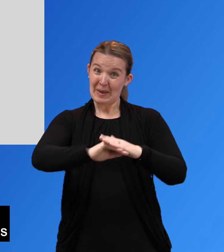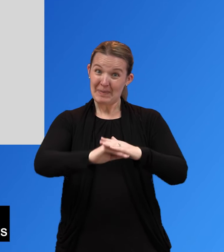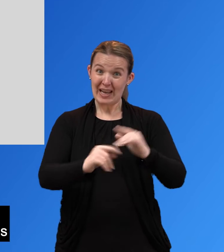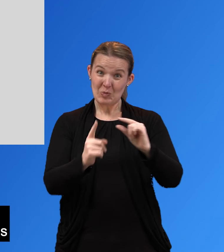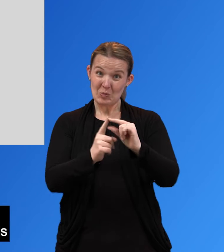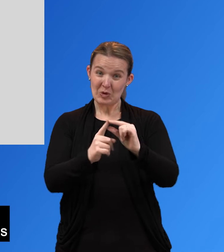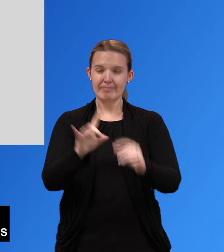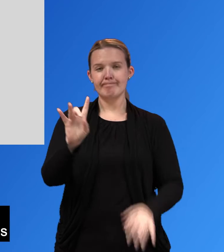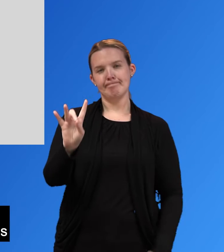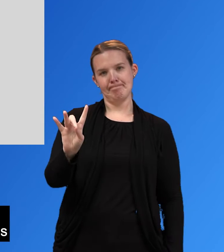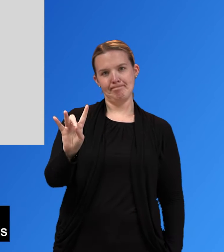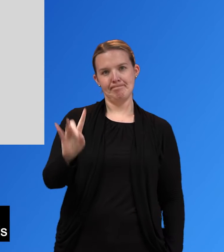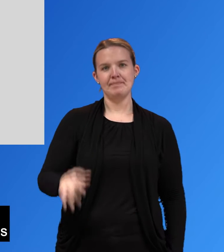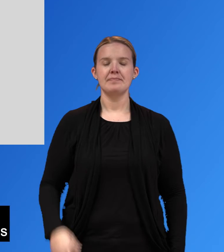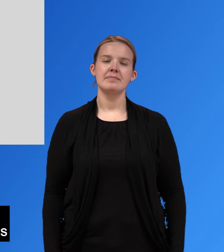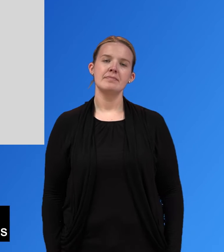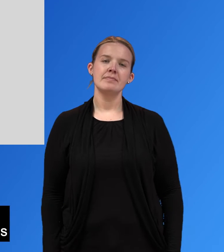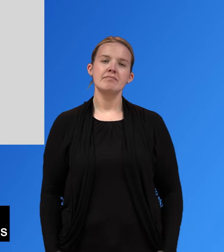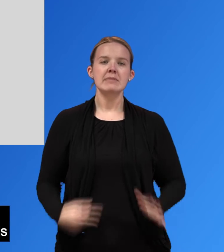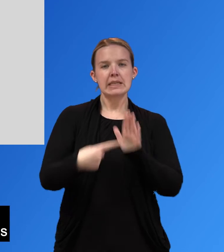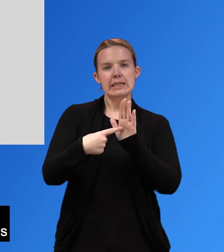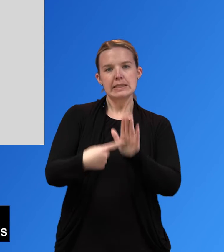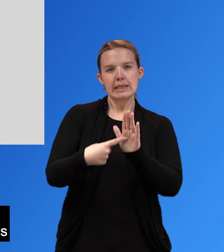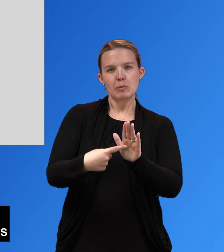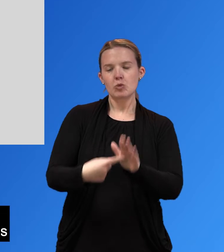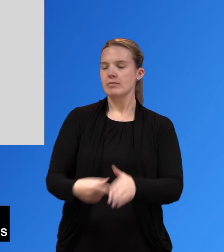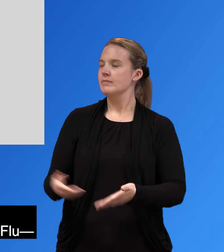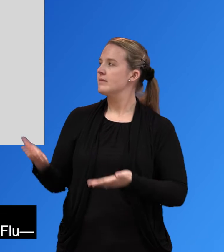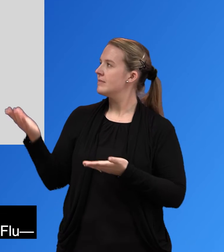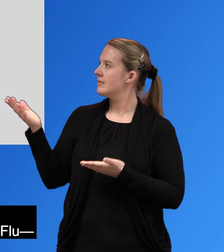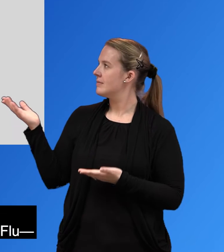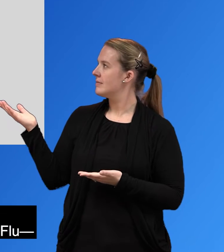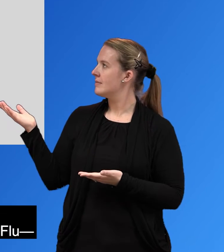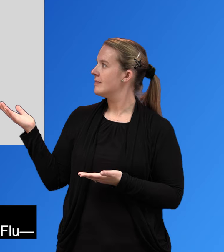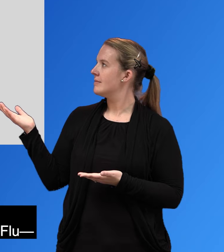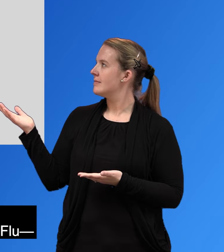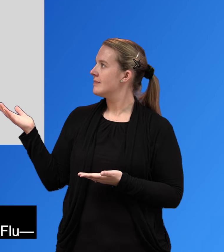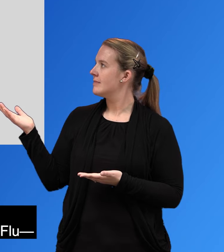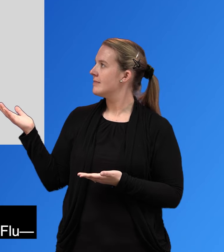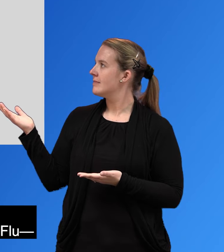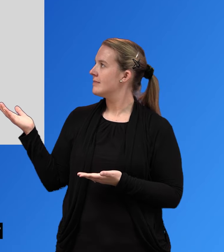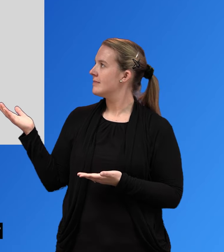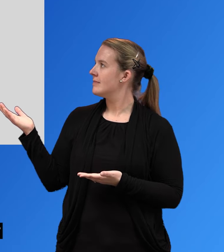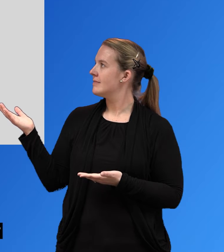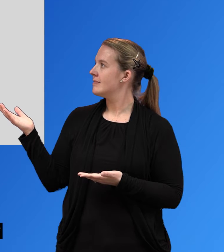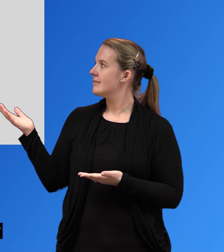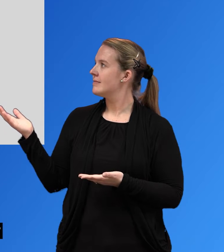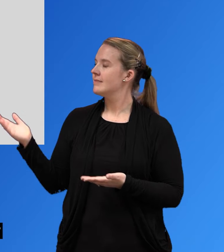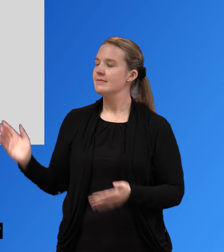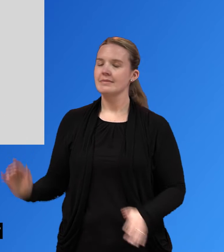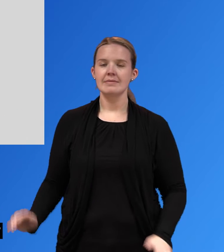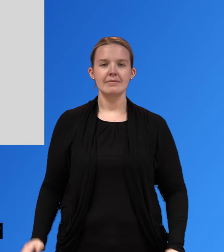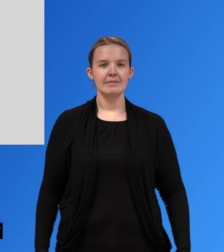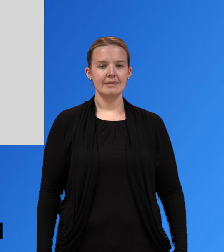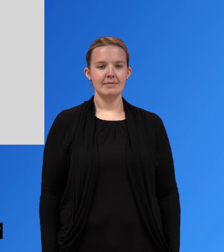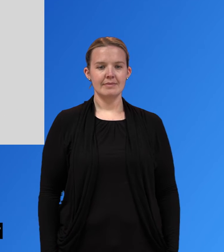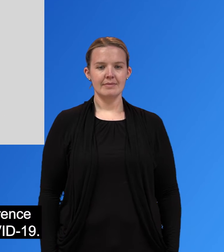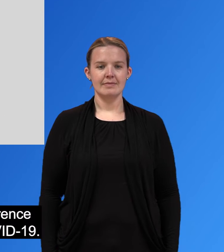words. Example: original. What is the difference between influenza, flu, and